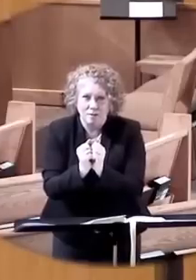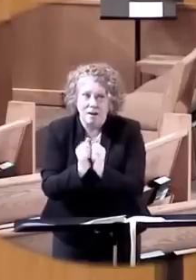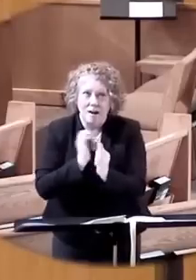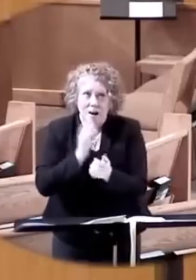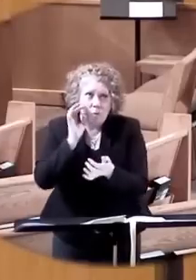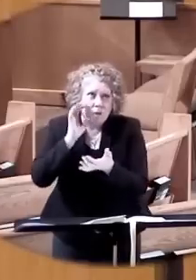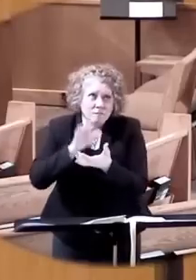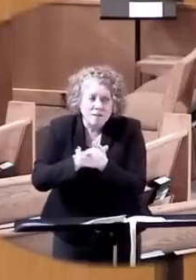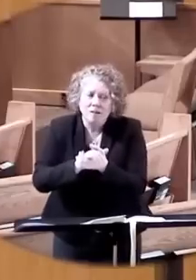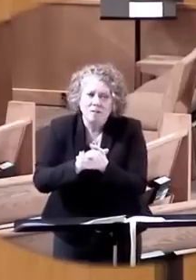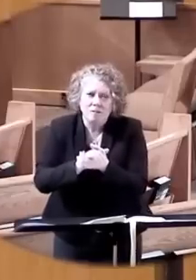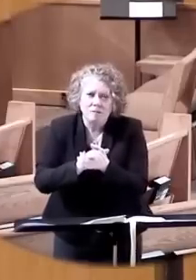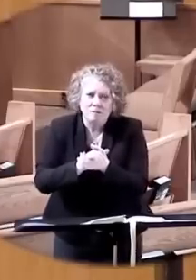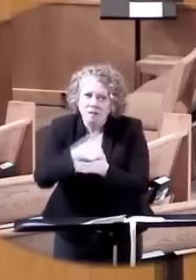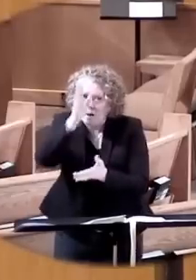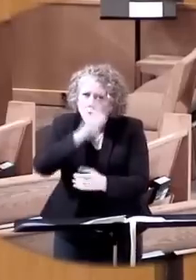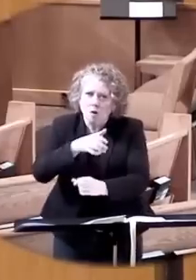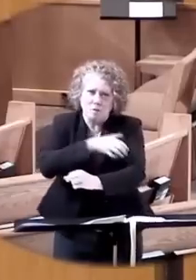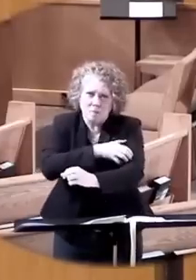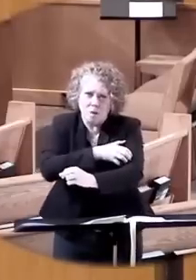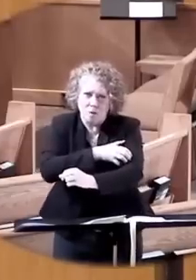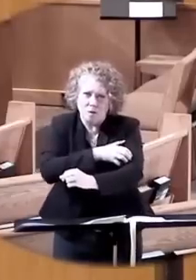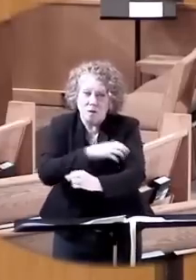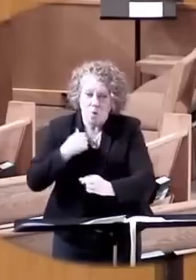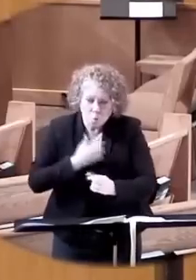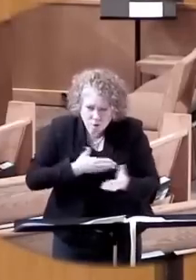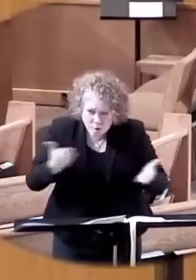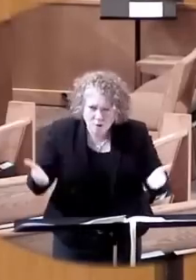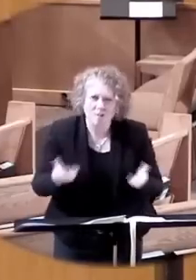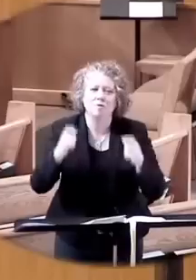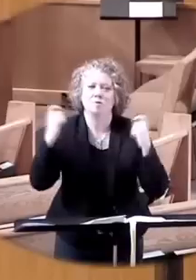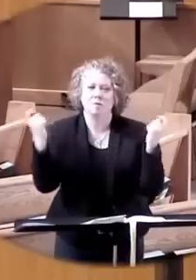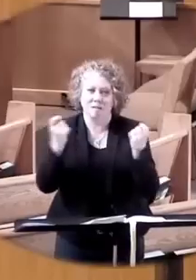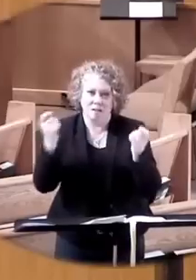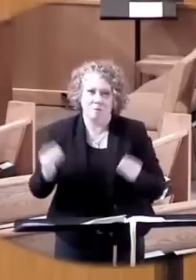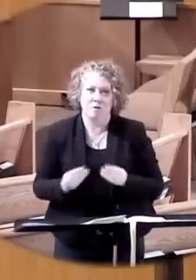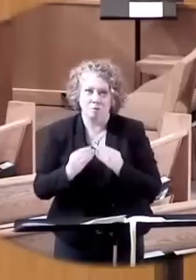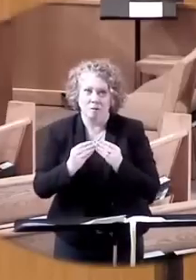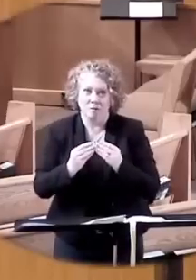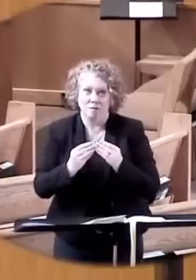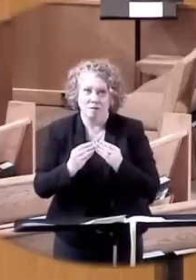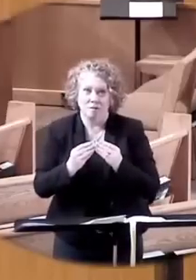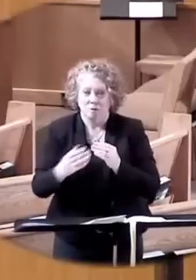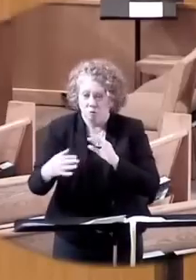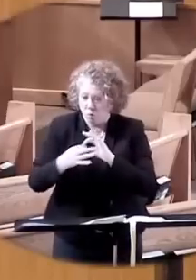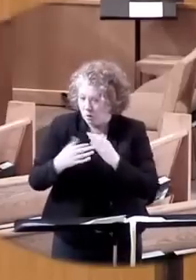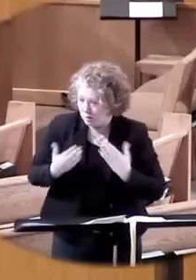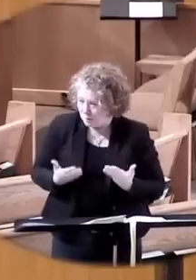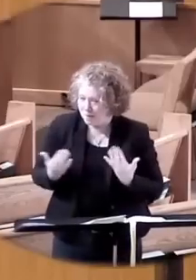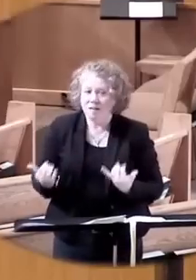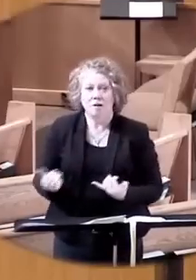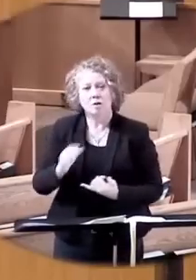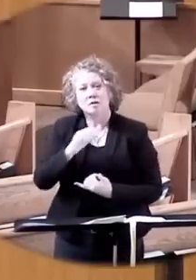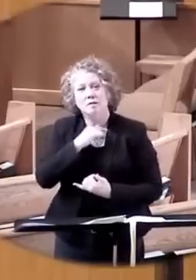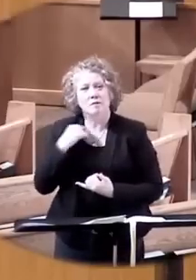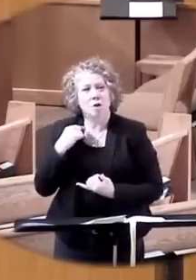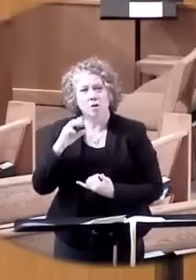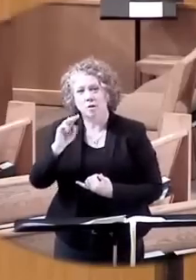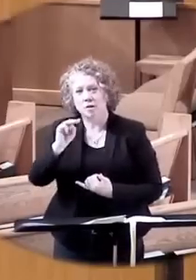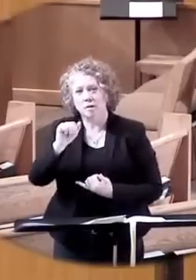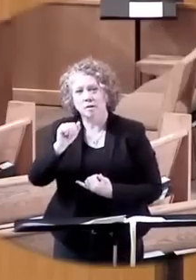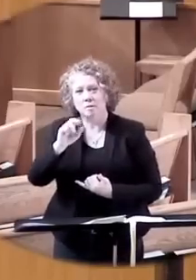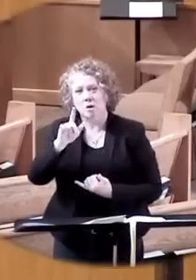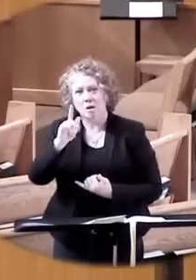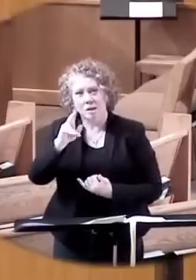through our celebration of Mass. Joining with me in this celebration is Father Marlon, our parochial